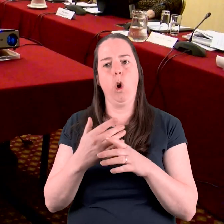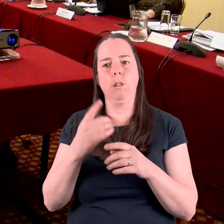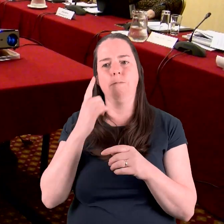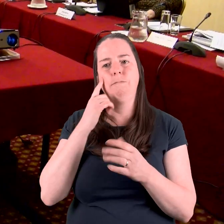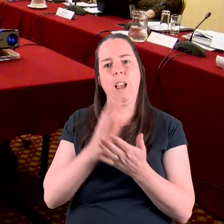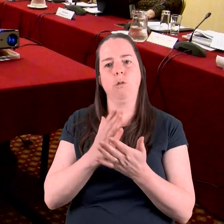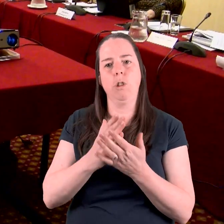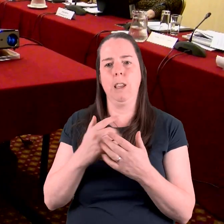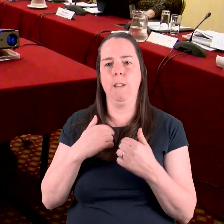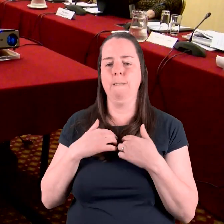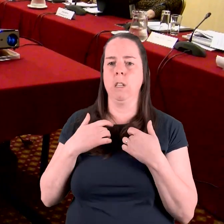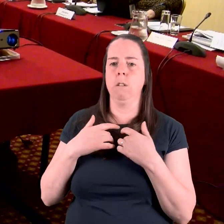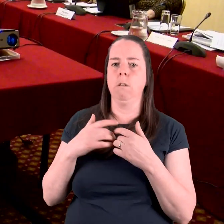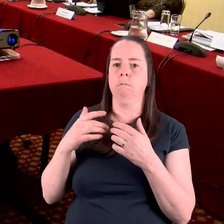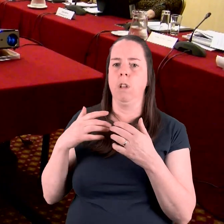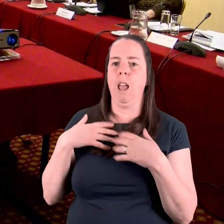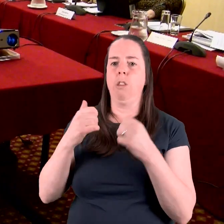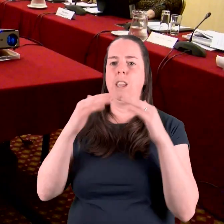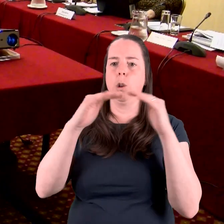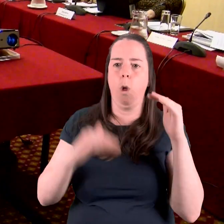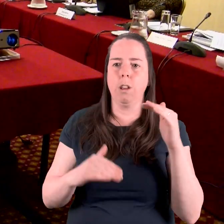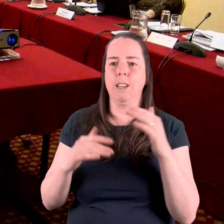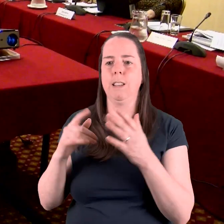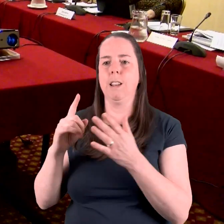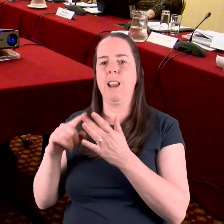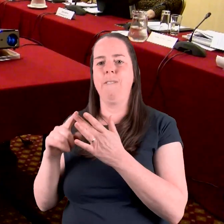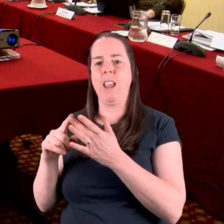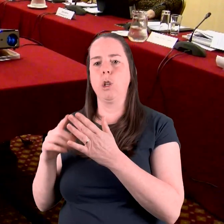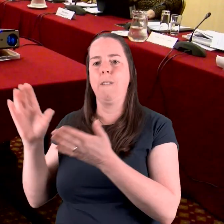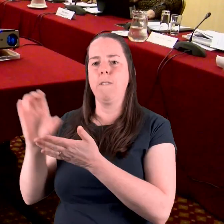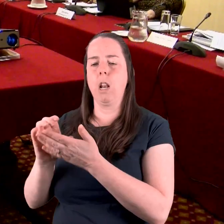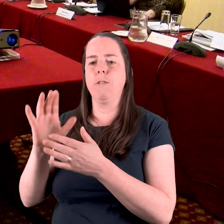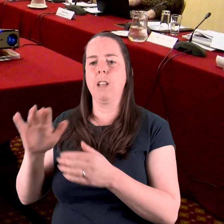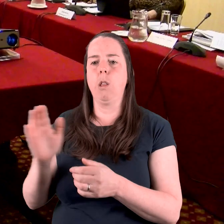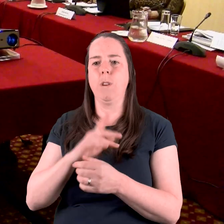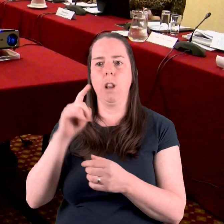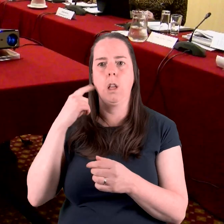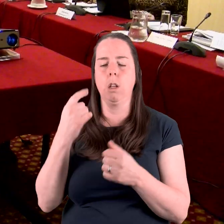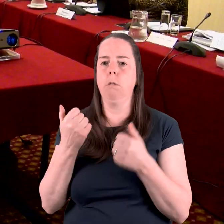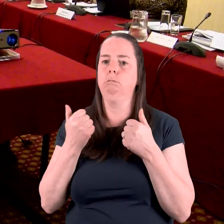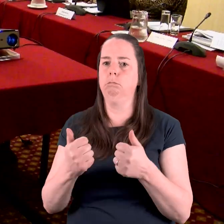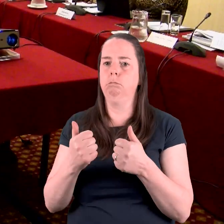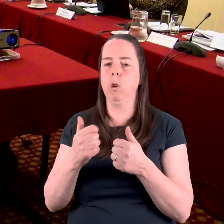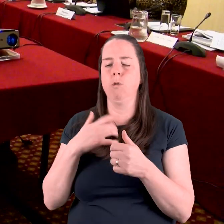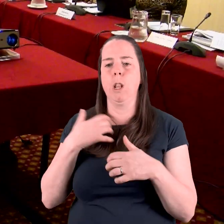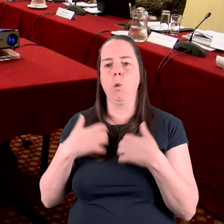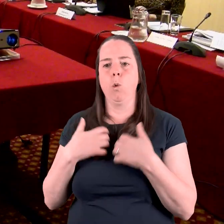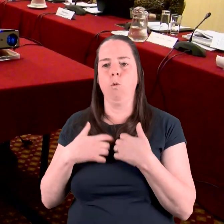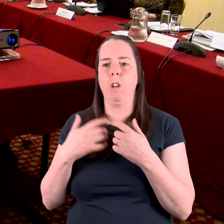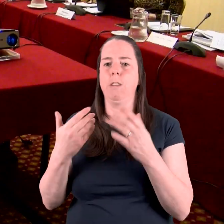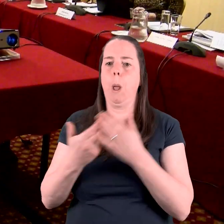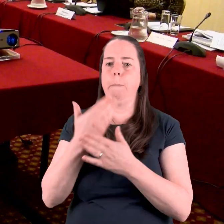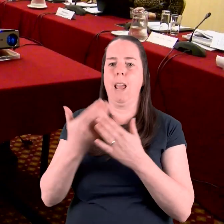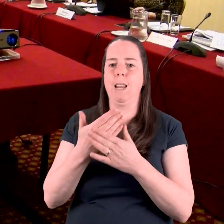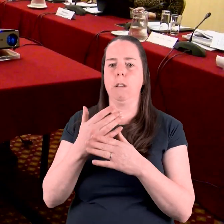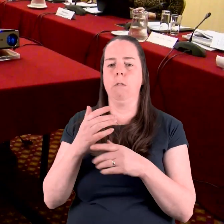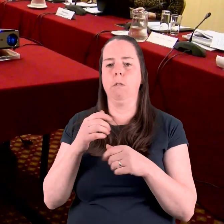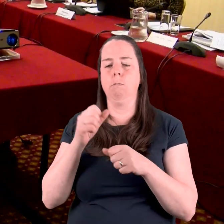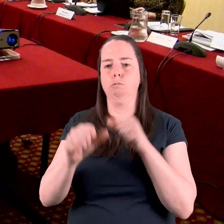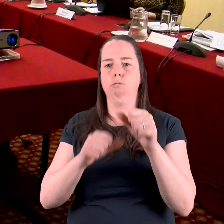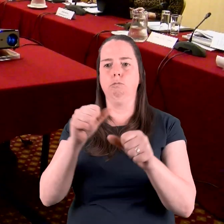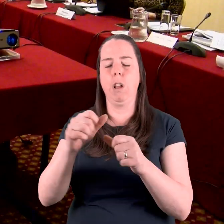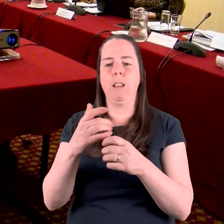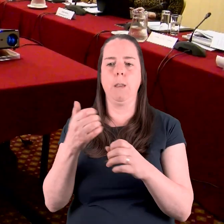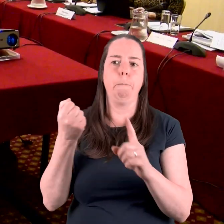positive piece of work, both the Health Inequalities and the Innovations Fund for South West London, and we really look forward to